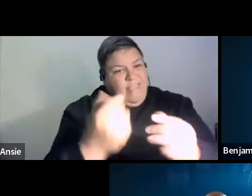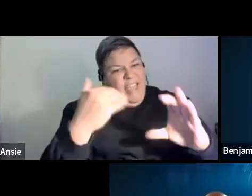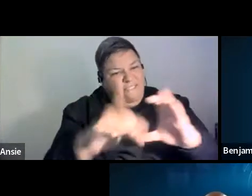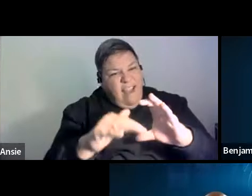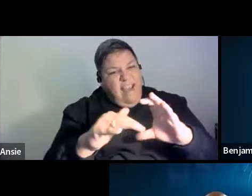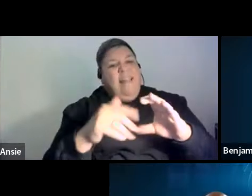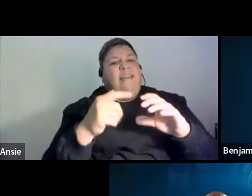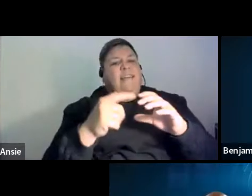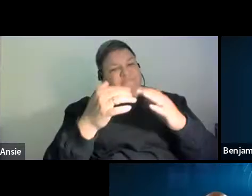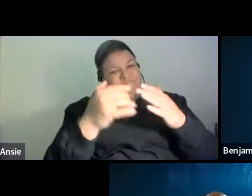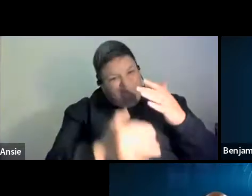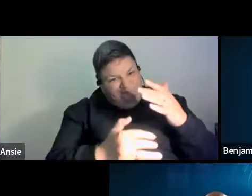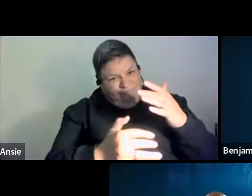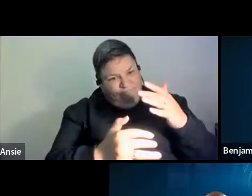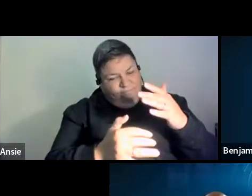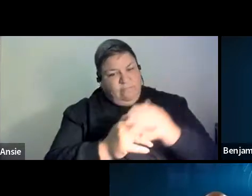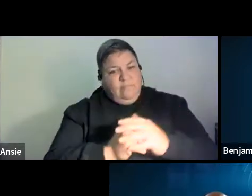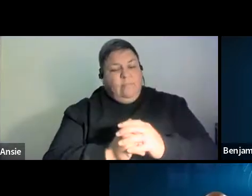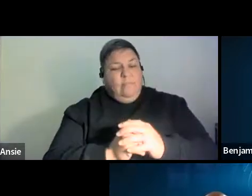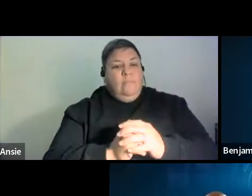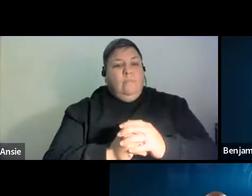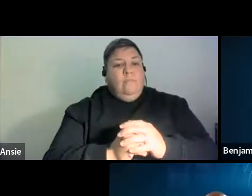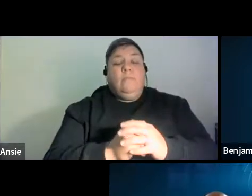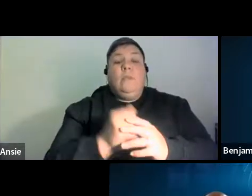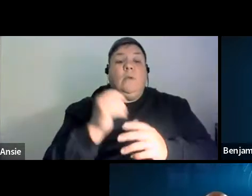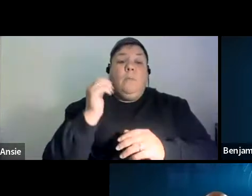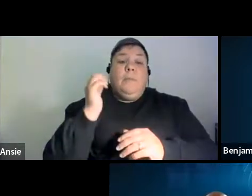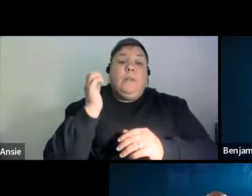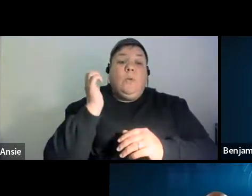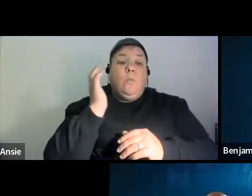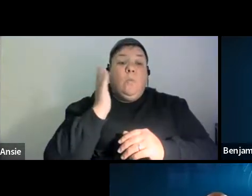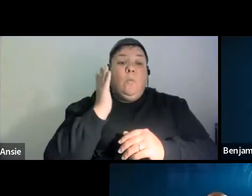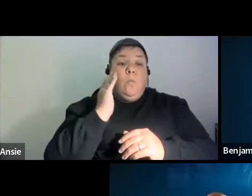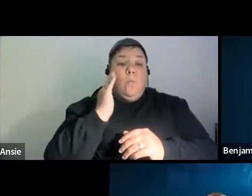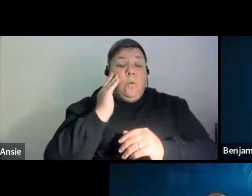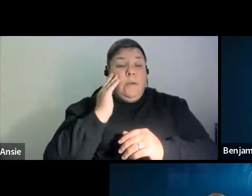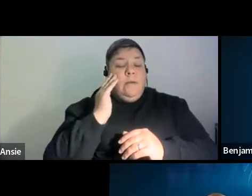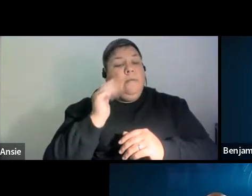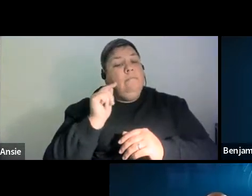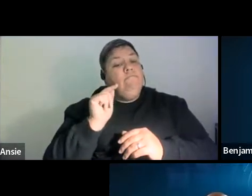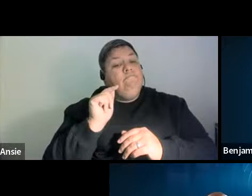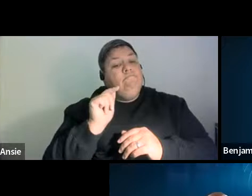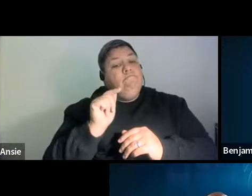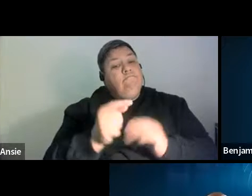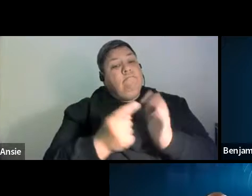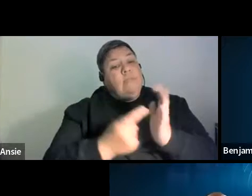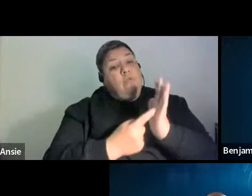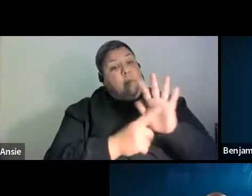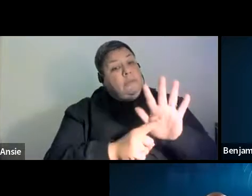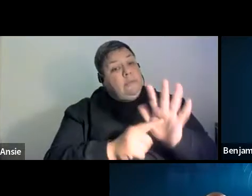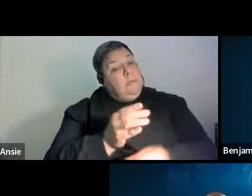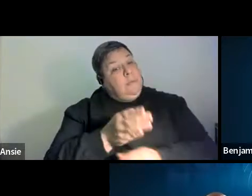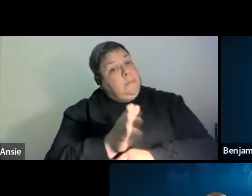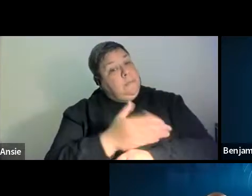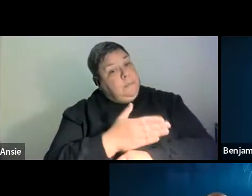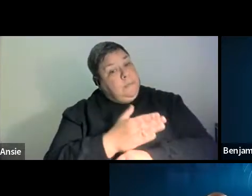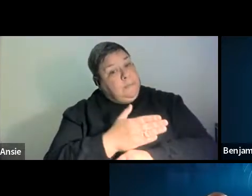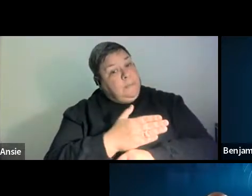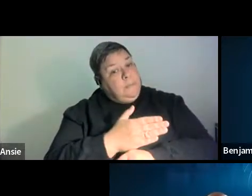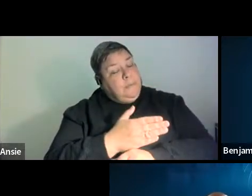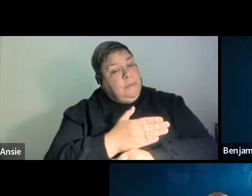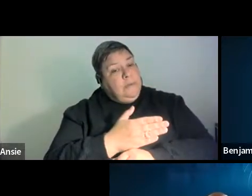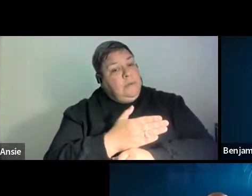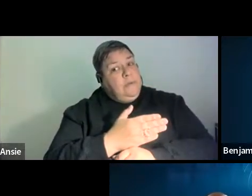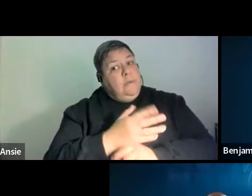on e-filing as well. In the event that registered representative is not registered for